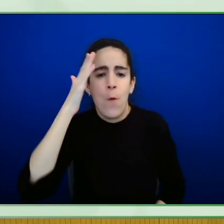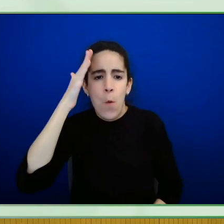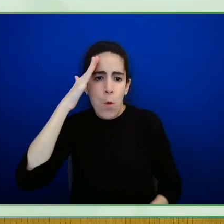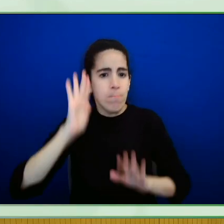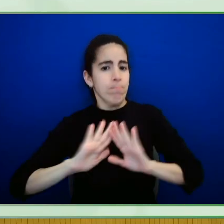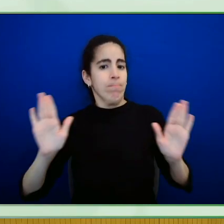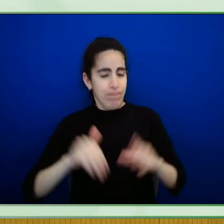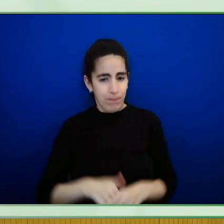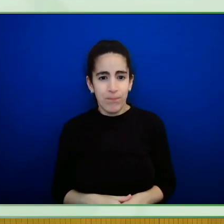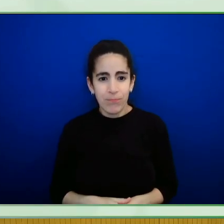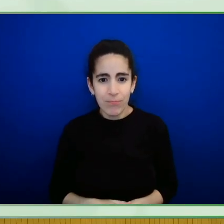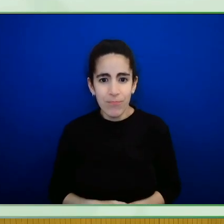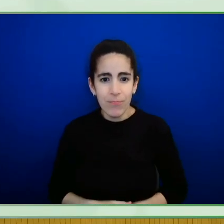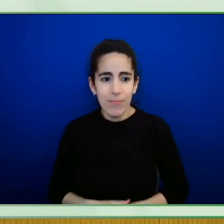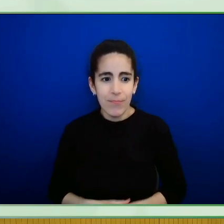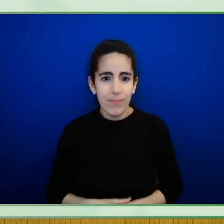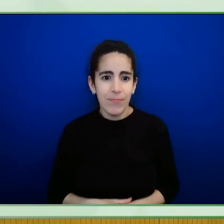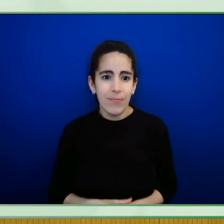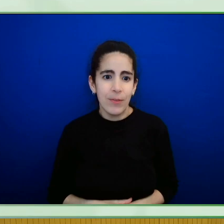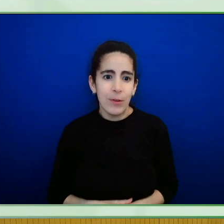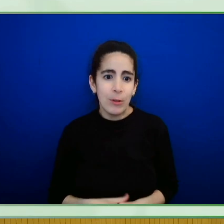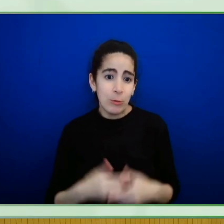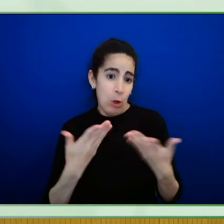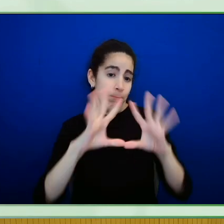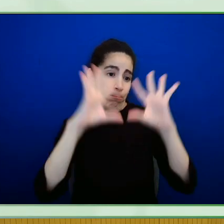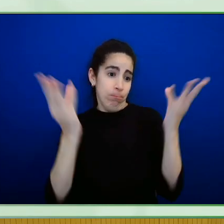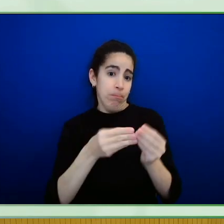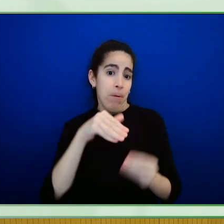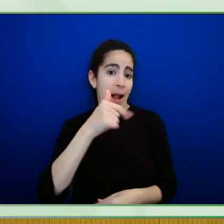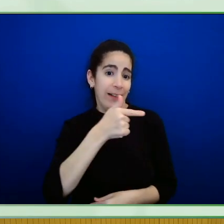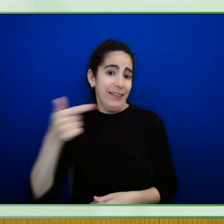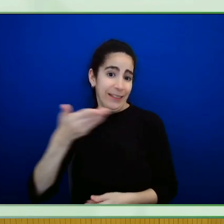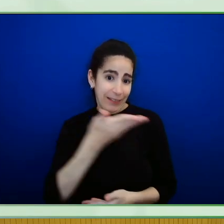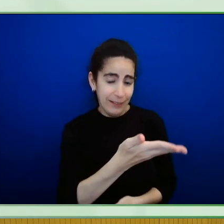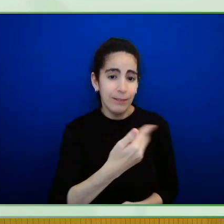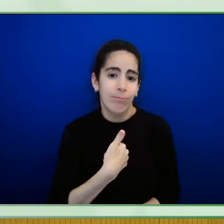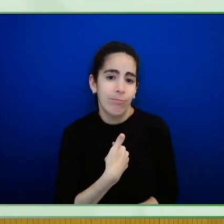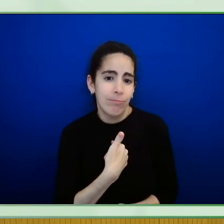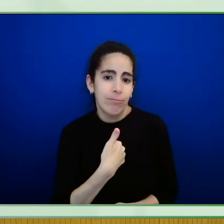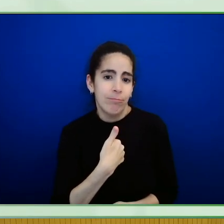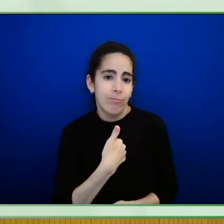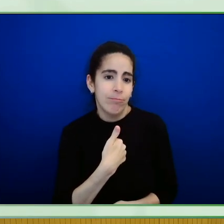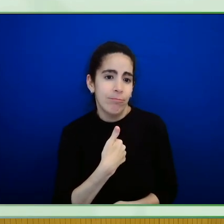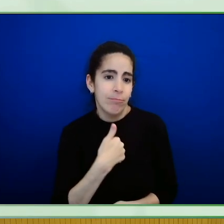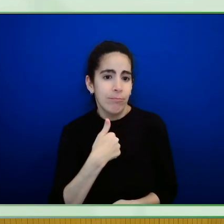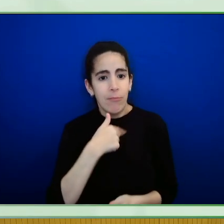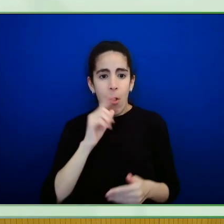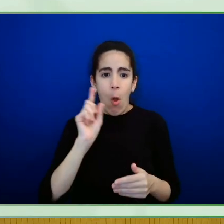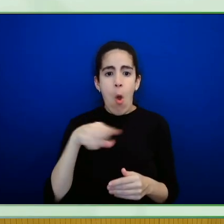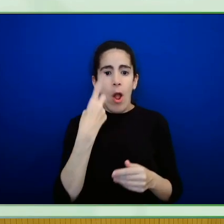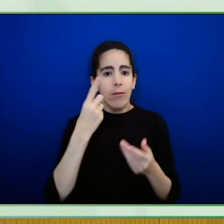So that's MAD, and I will not only spill, it drives change and opportunity. Thank you very much.